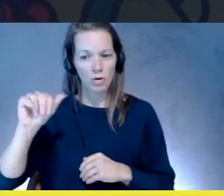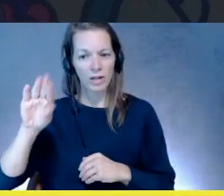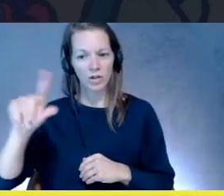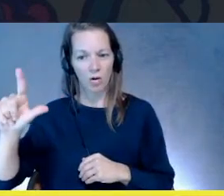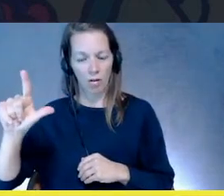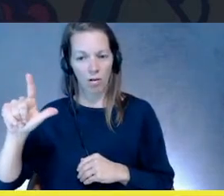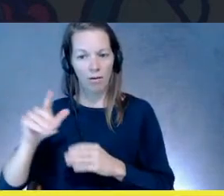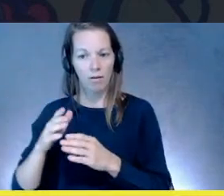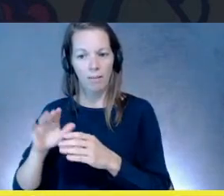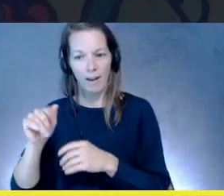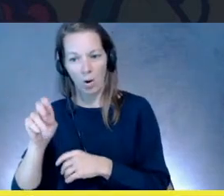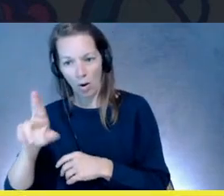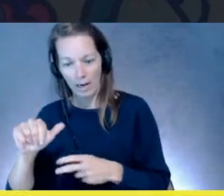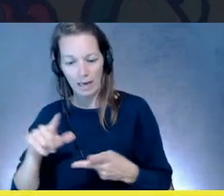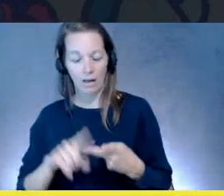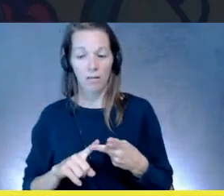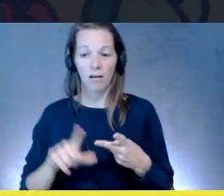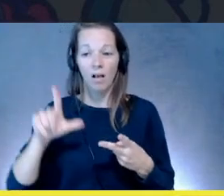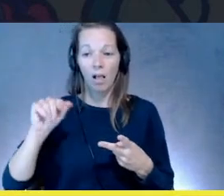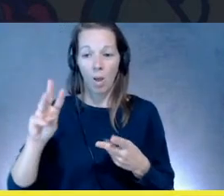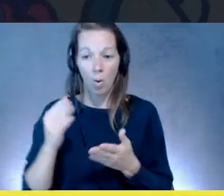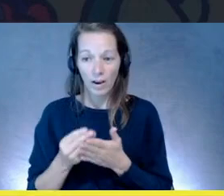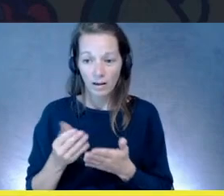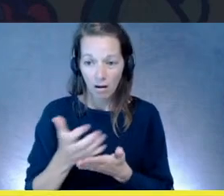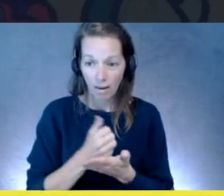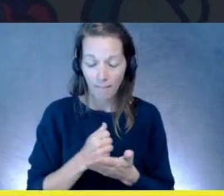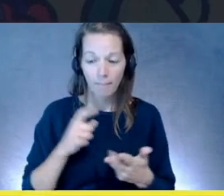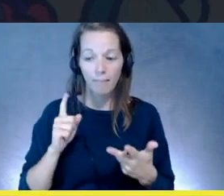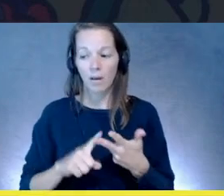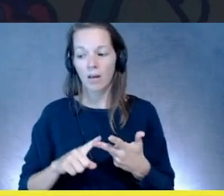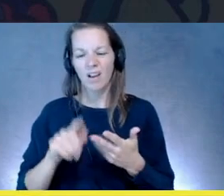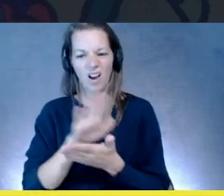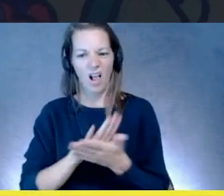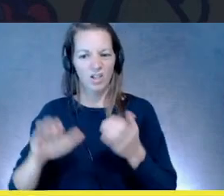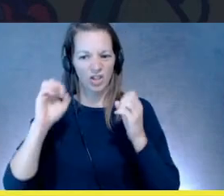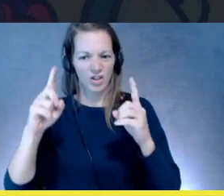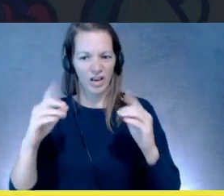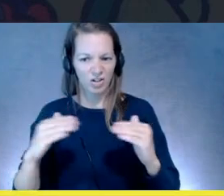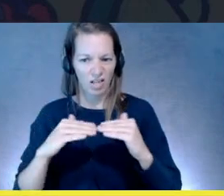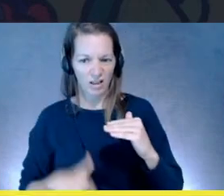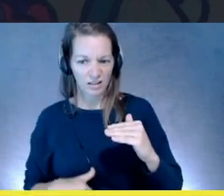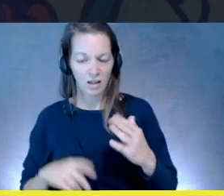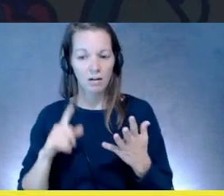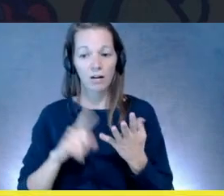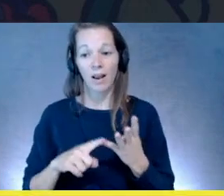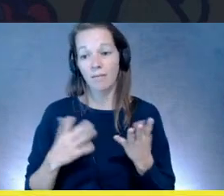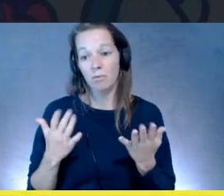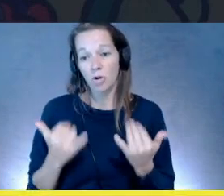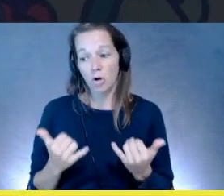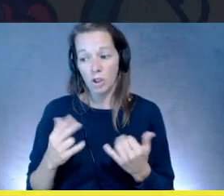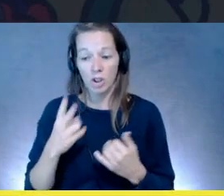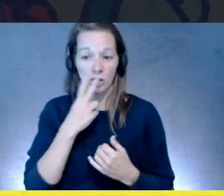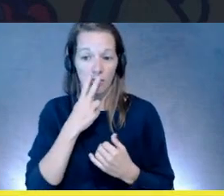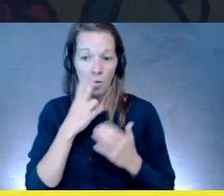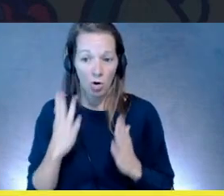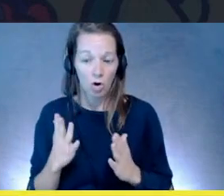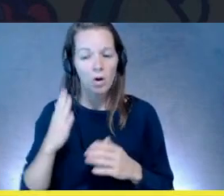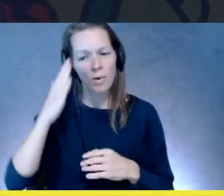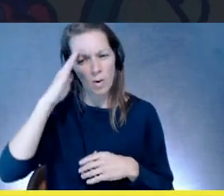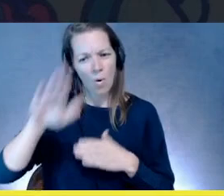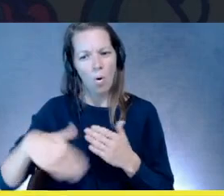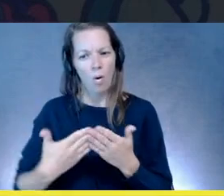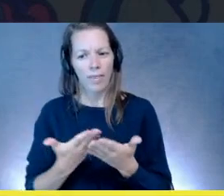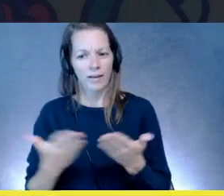income, have less than a college education, and are more likely to be a current smoker. And we know that all of these things can tend